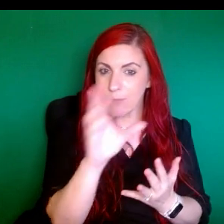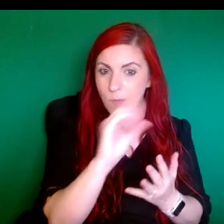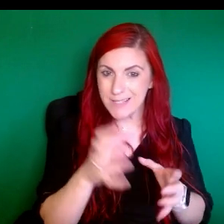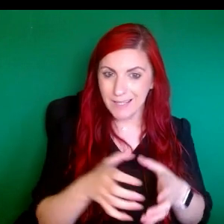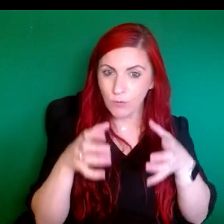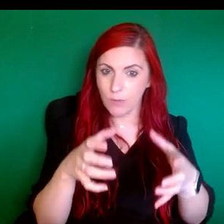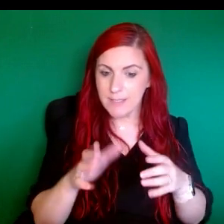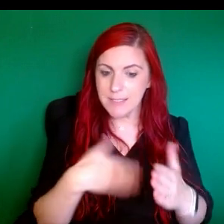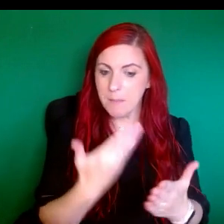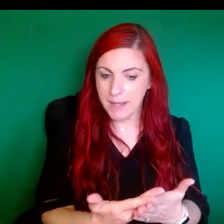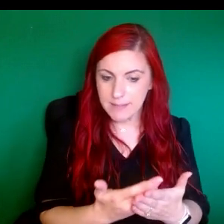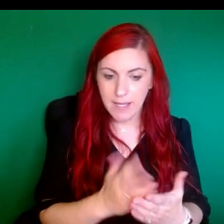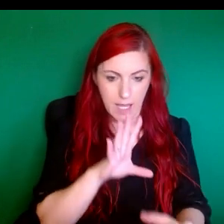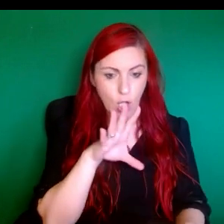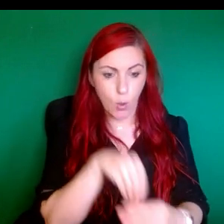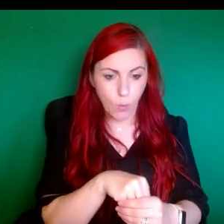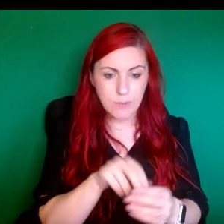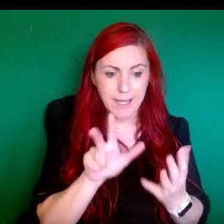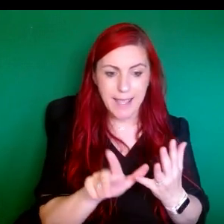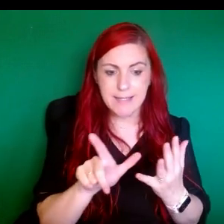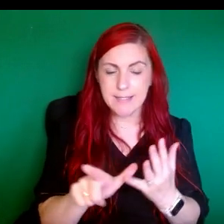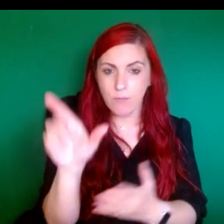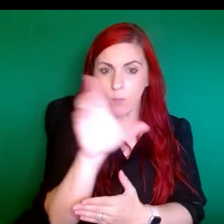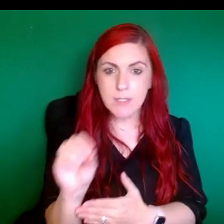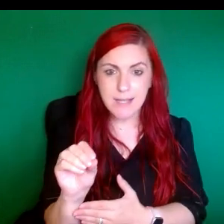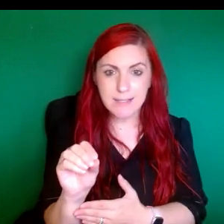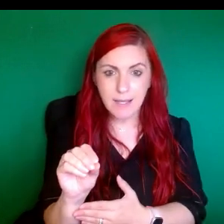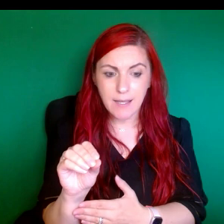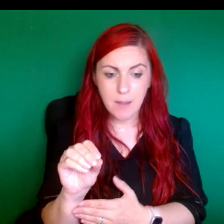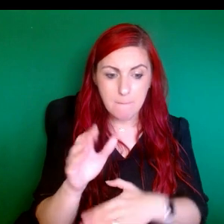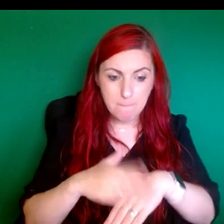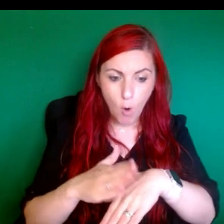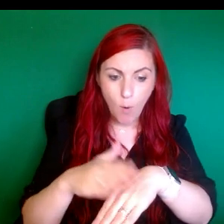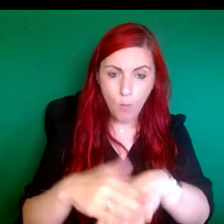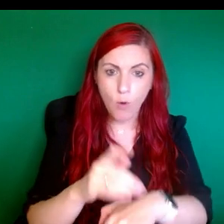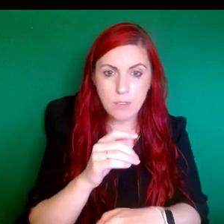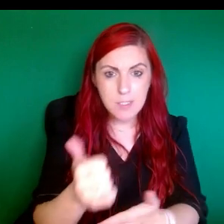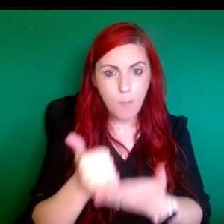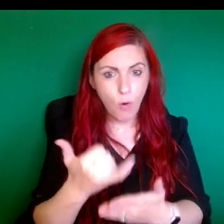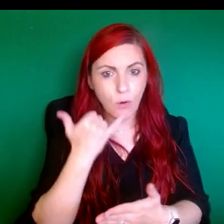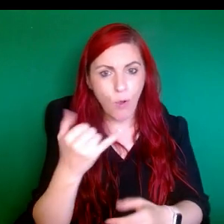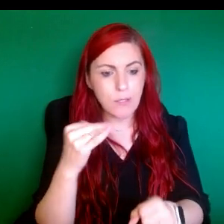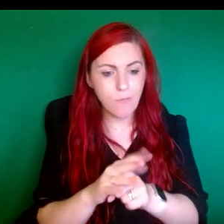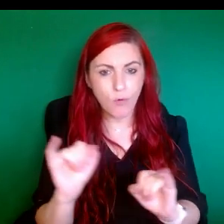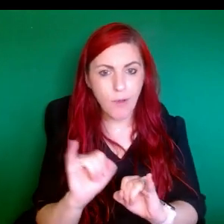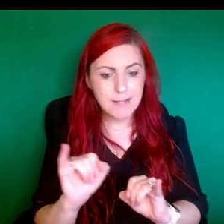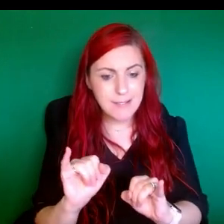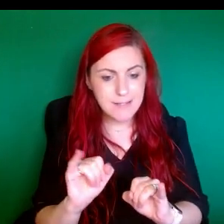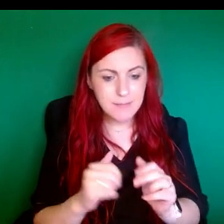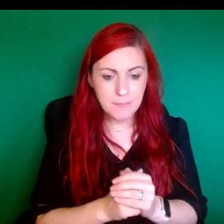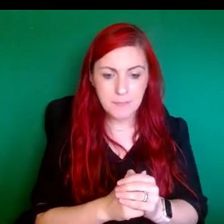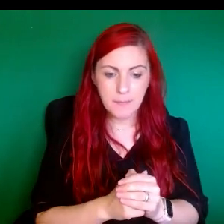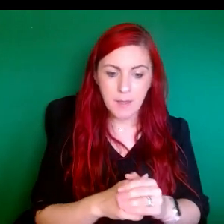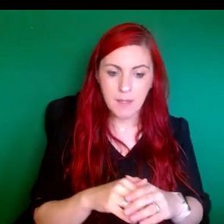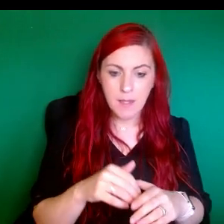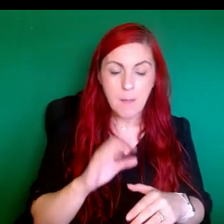87% increase in crisis support calls, likely due to an increased awareness of the supports available for those experiencing